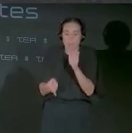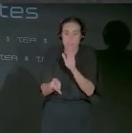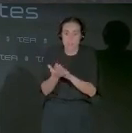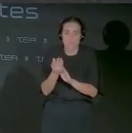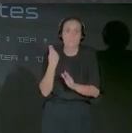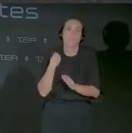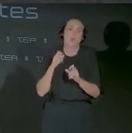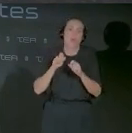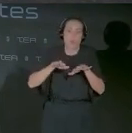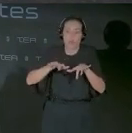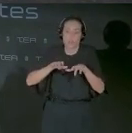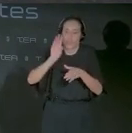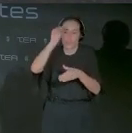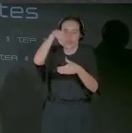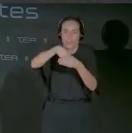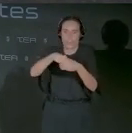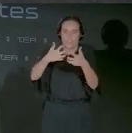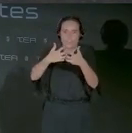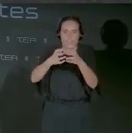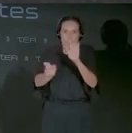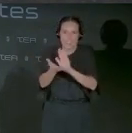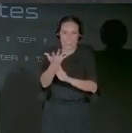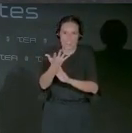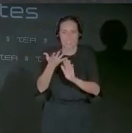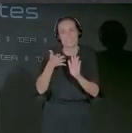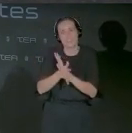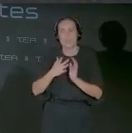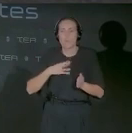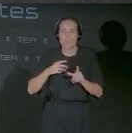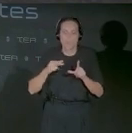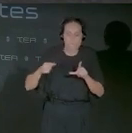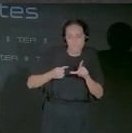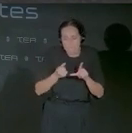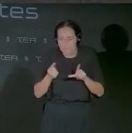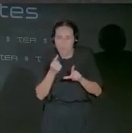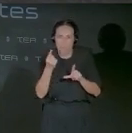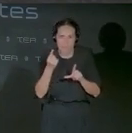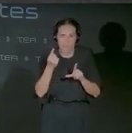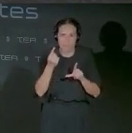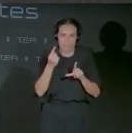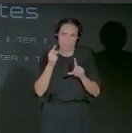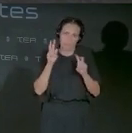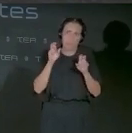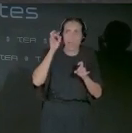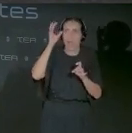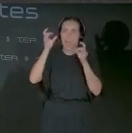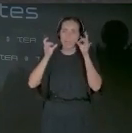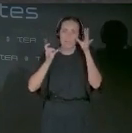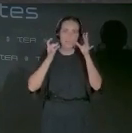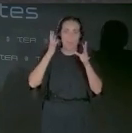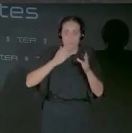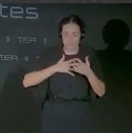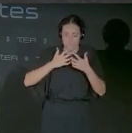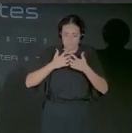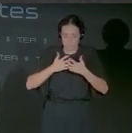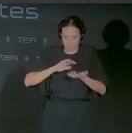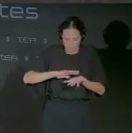your shop floor activities. This failed magnificently in one of the first dot-com crashes of